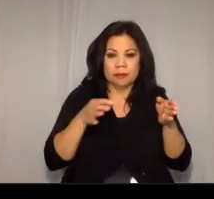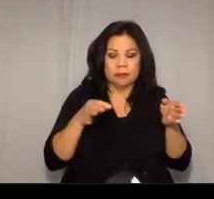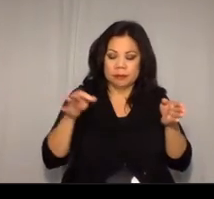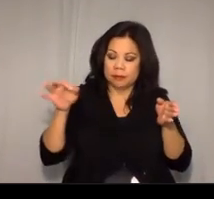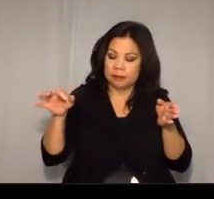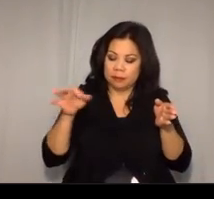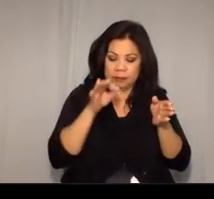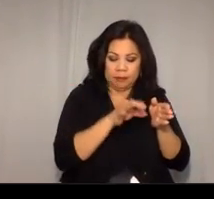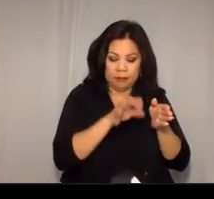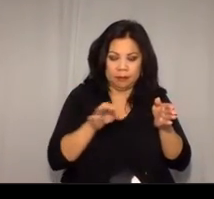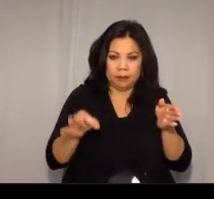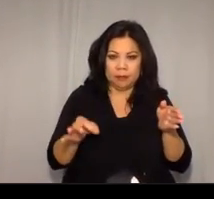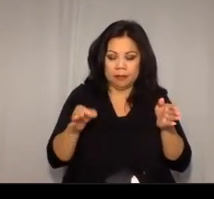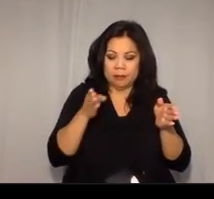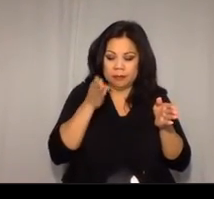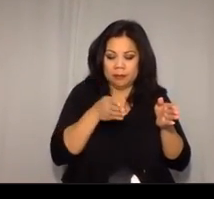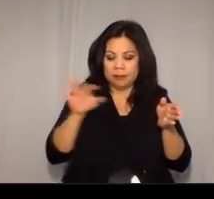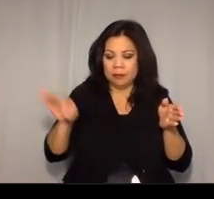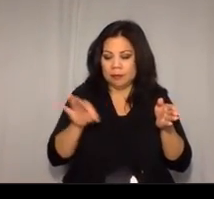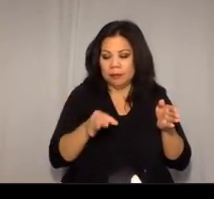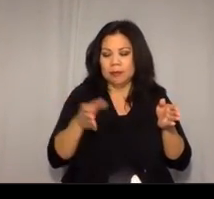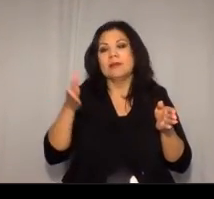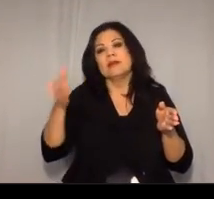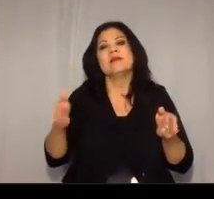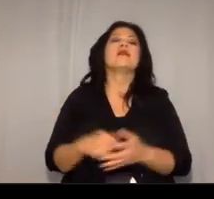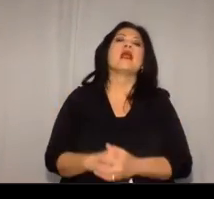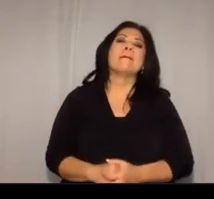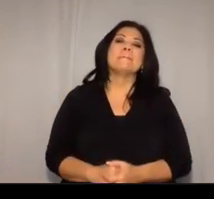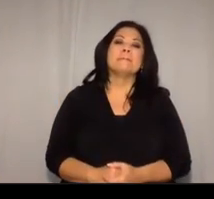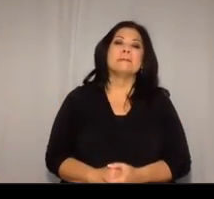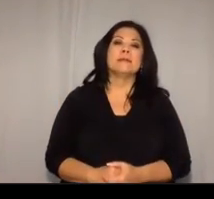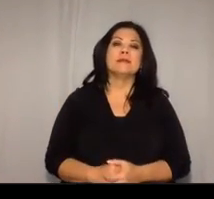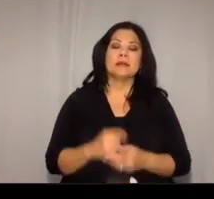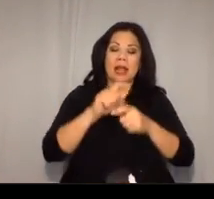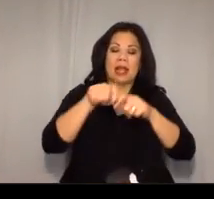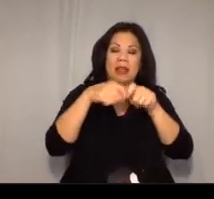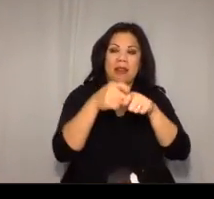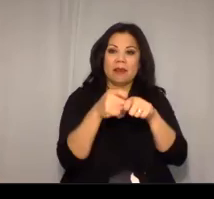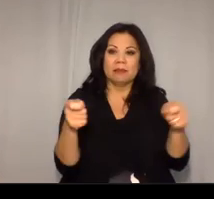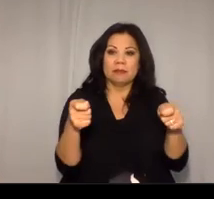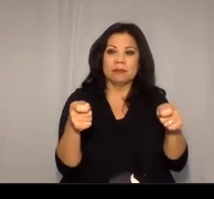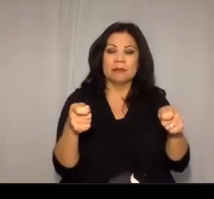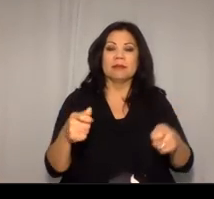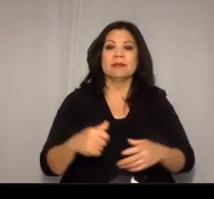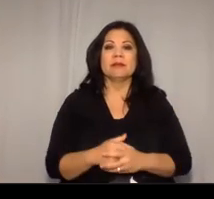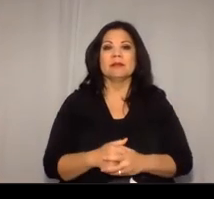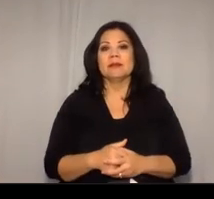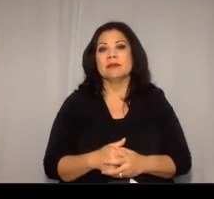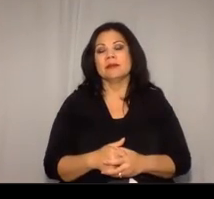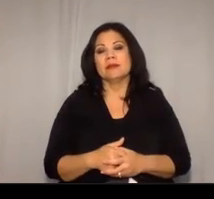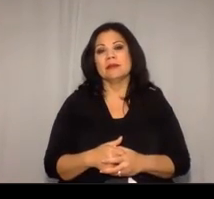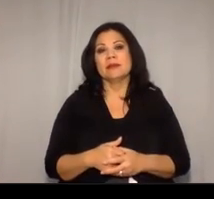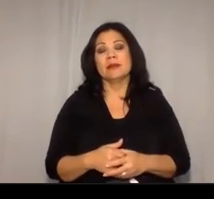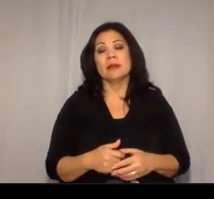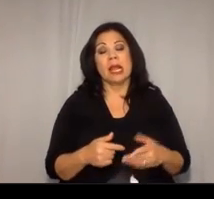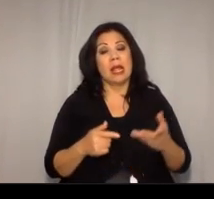end, and I'm going to tie a little knot. And in this particular case, I didn't make the flowers go